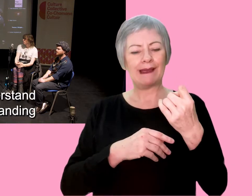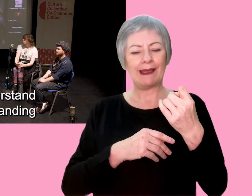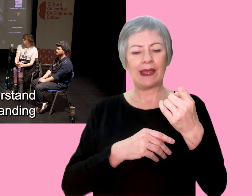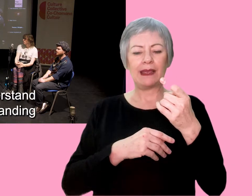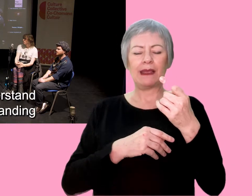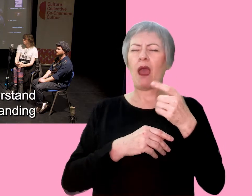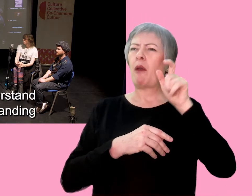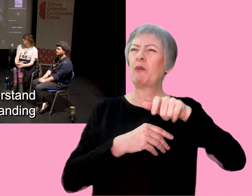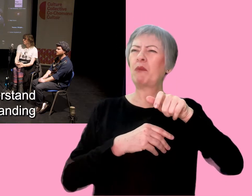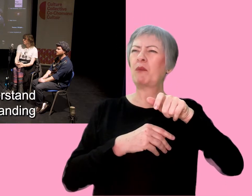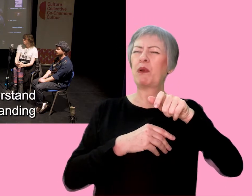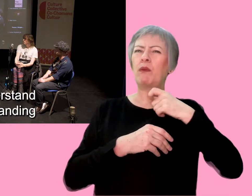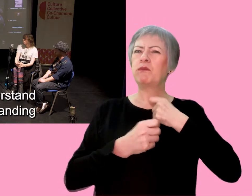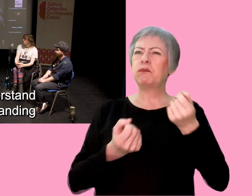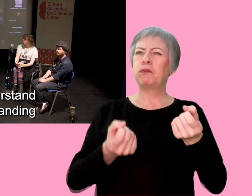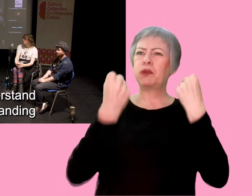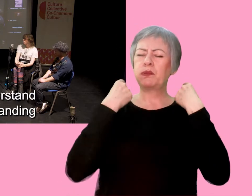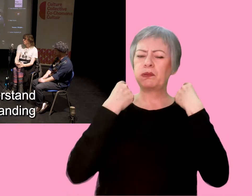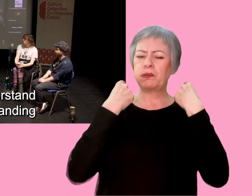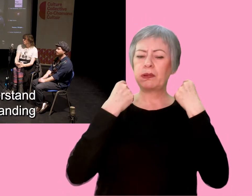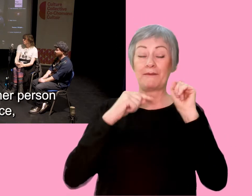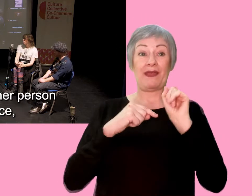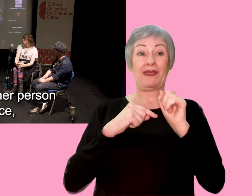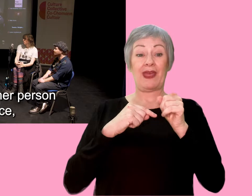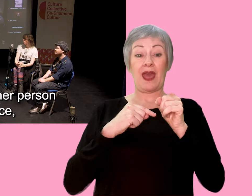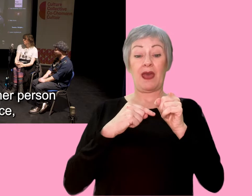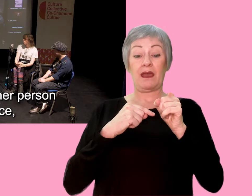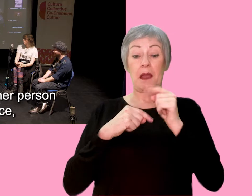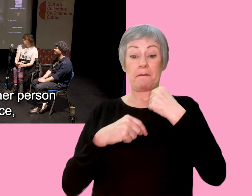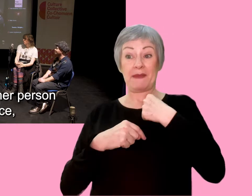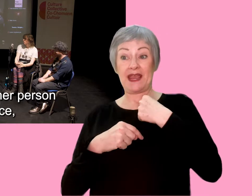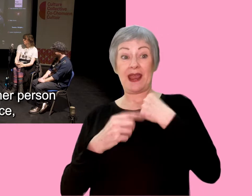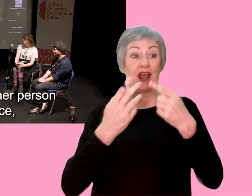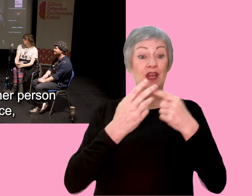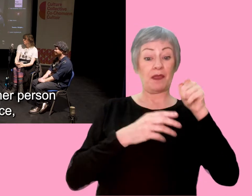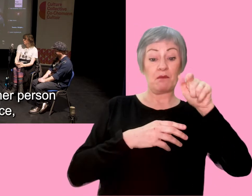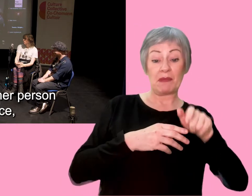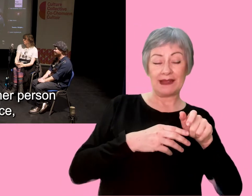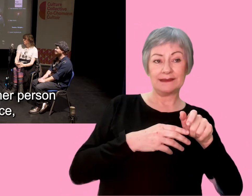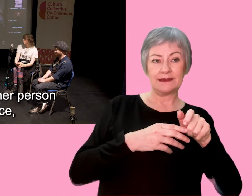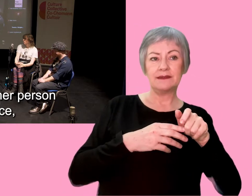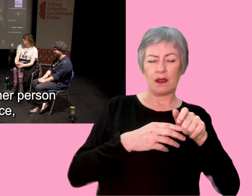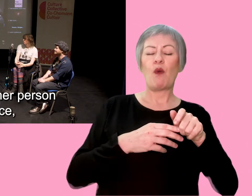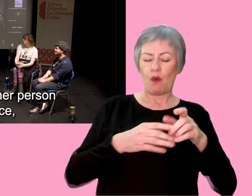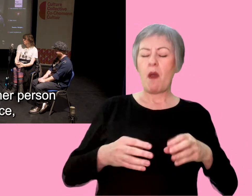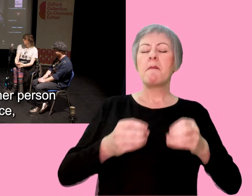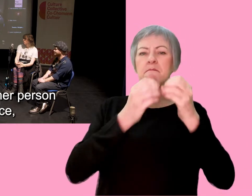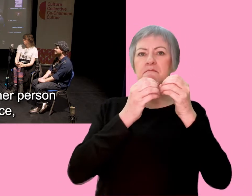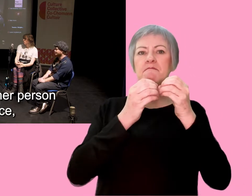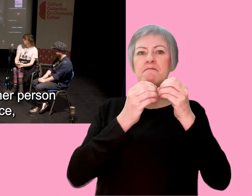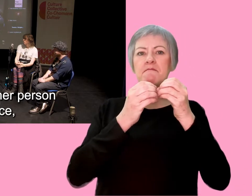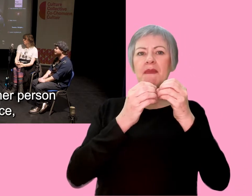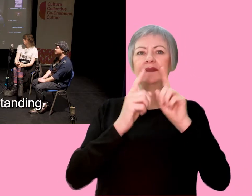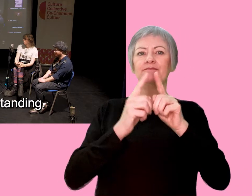people misunderstand. And that's misunderstanding between me and the other person is make